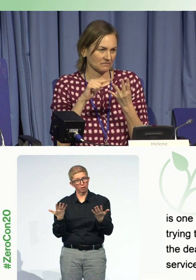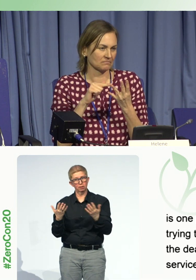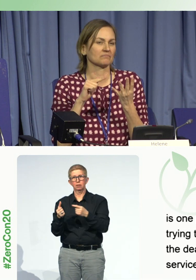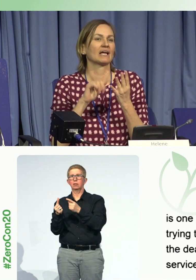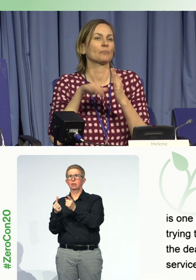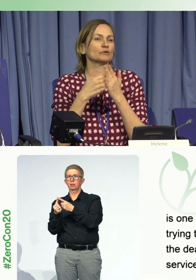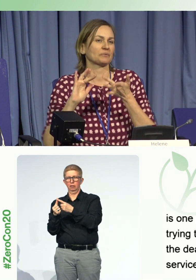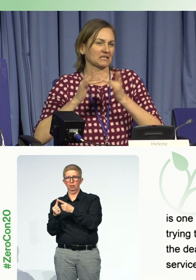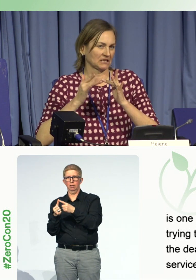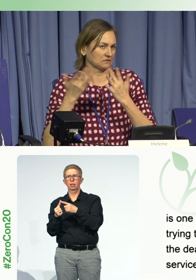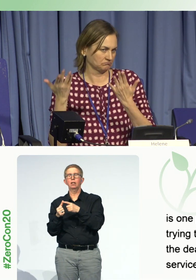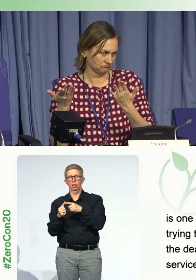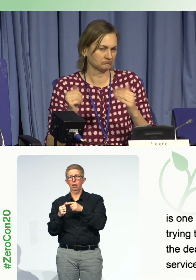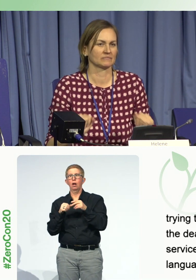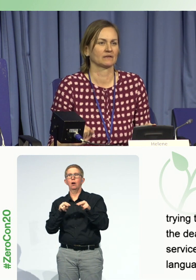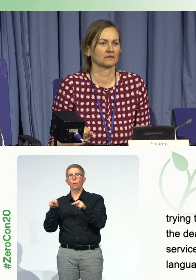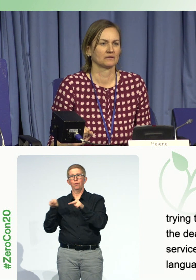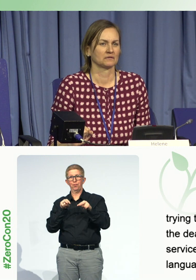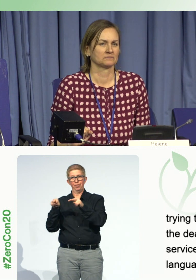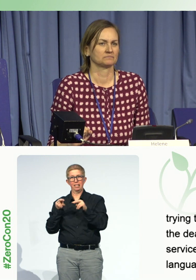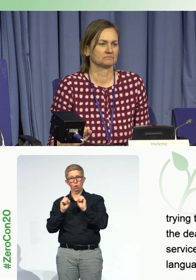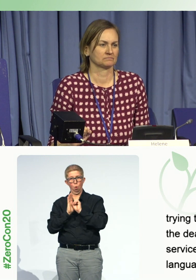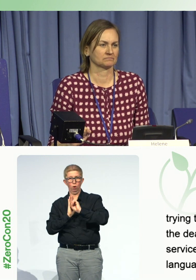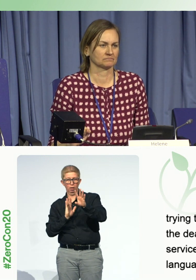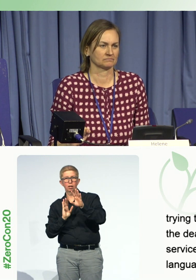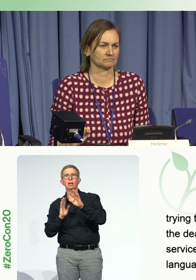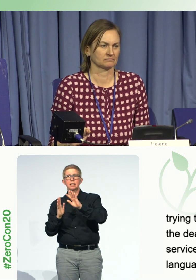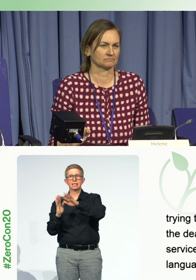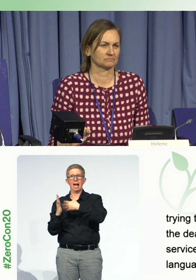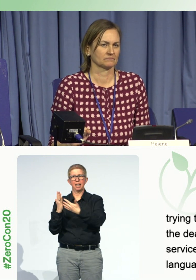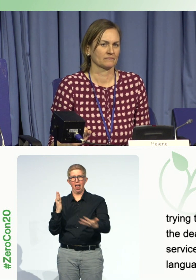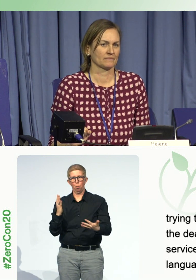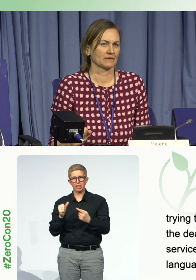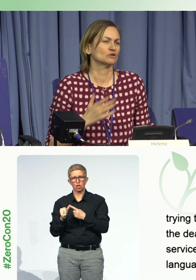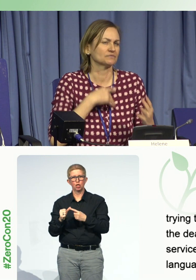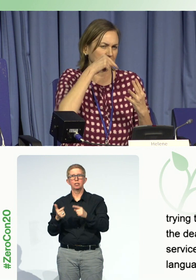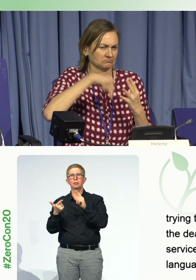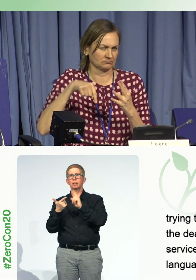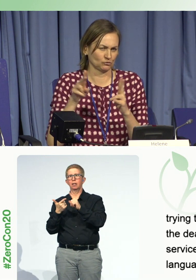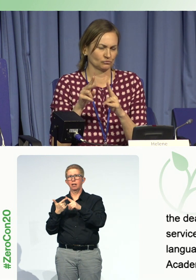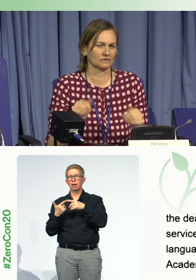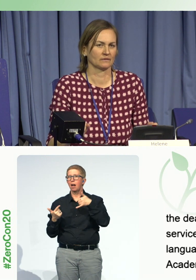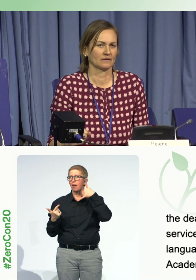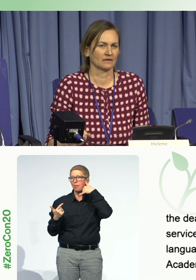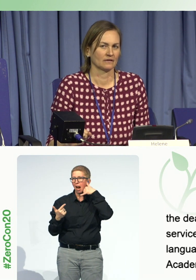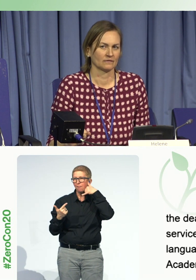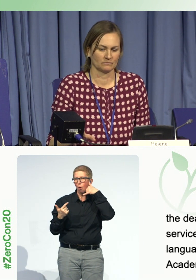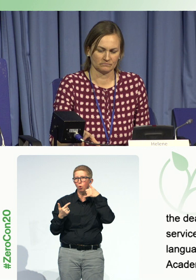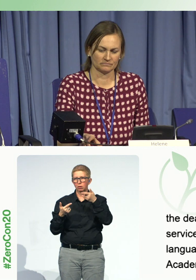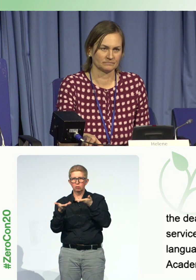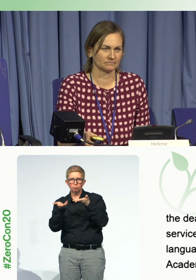area, then the telephone interpretation service, the academy, and a TV channel that we